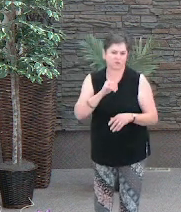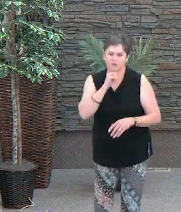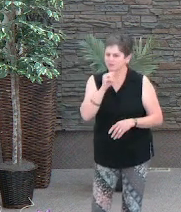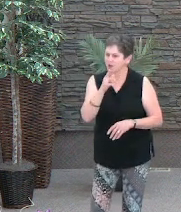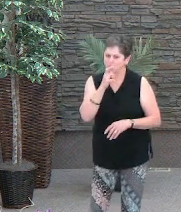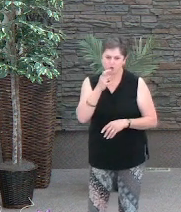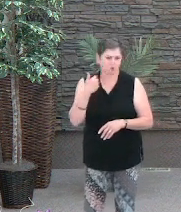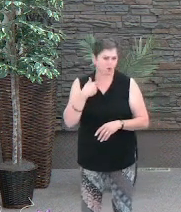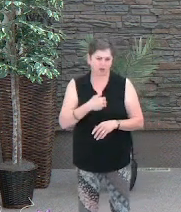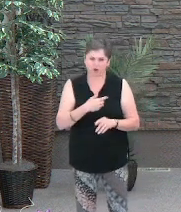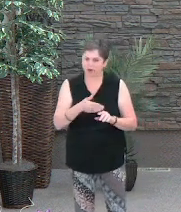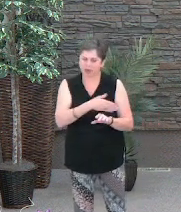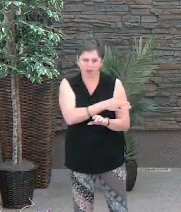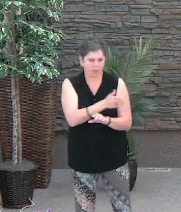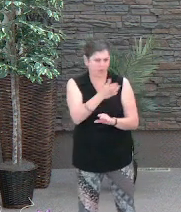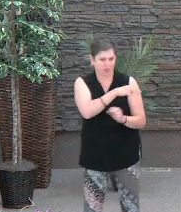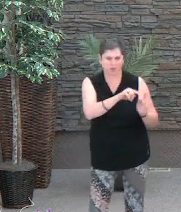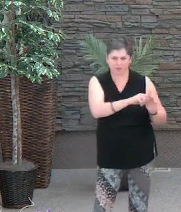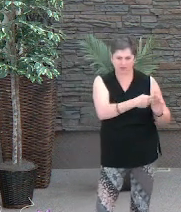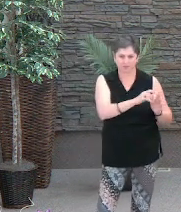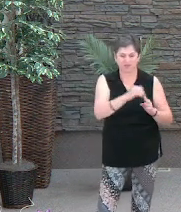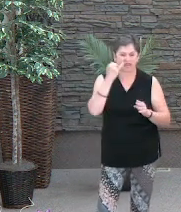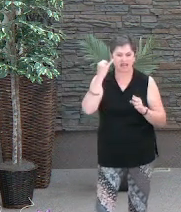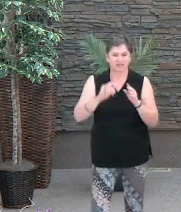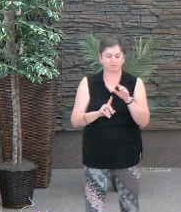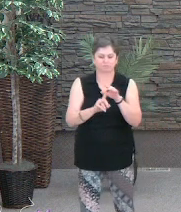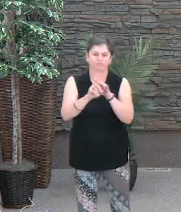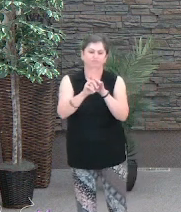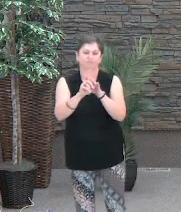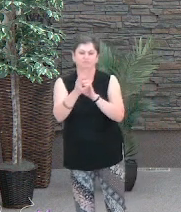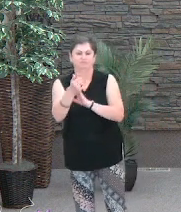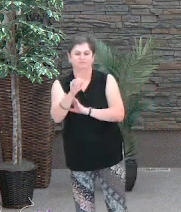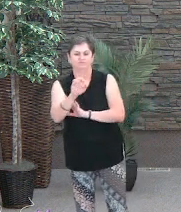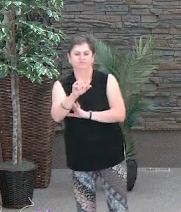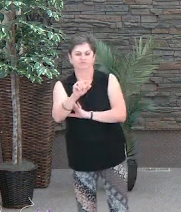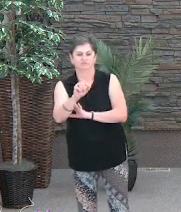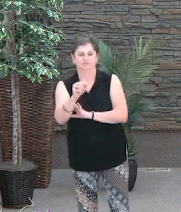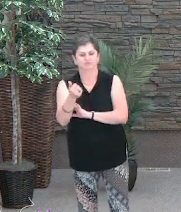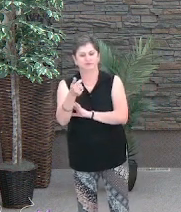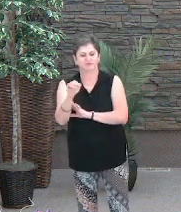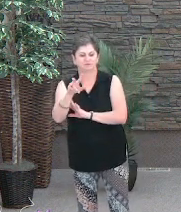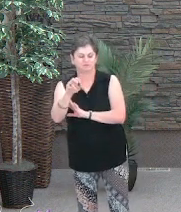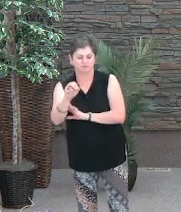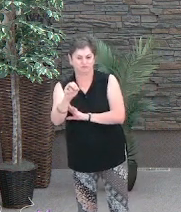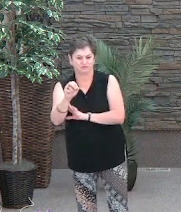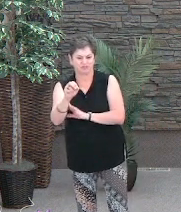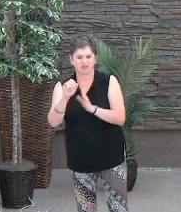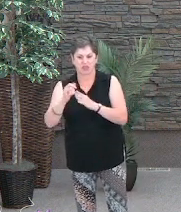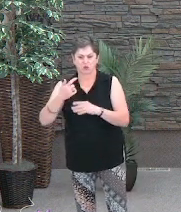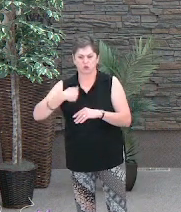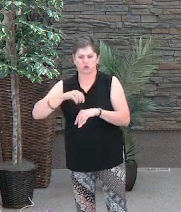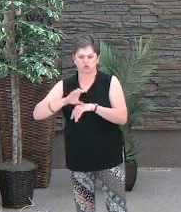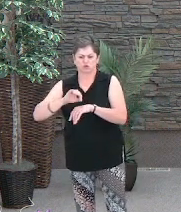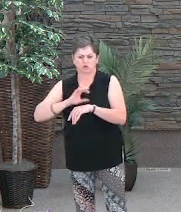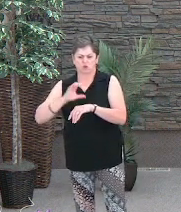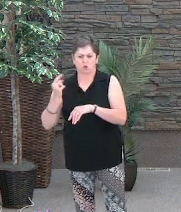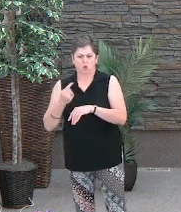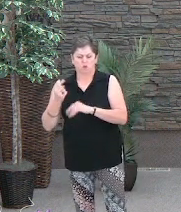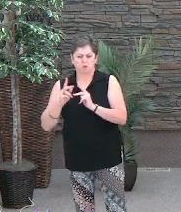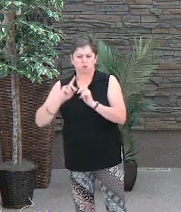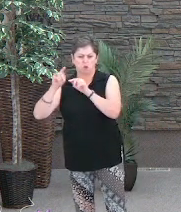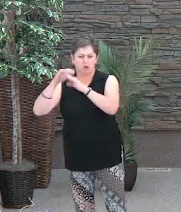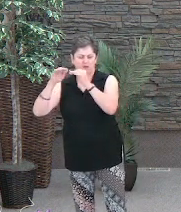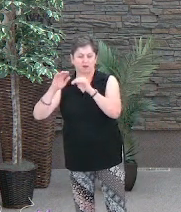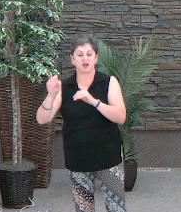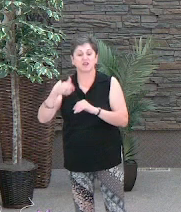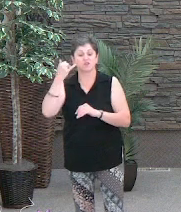we were from the very beginning, but that idea developed in the 1920s and the 1930s that we were the only ones. Another